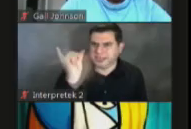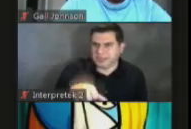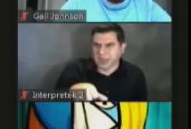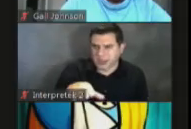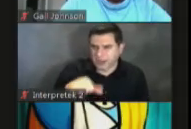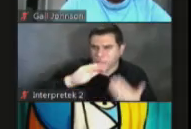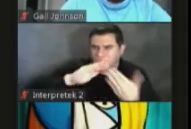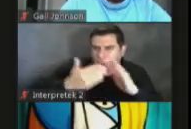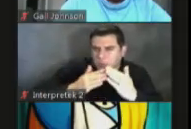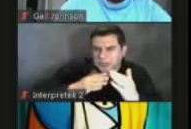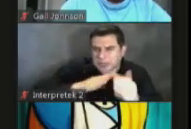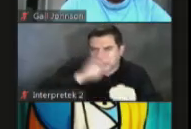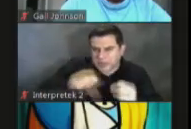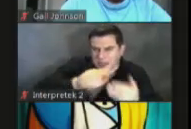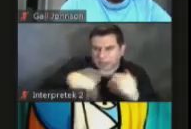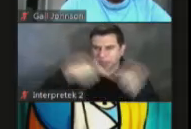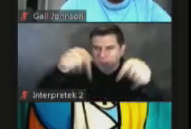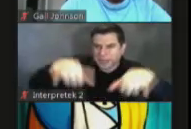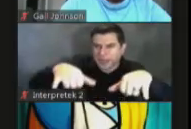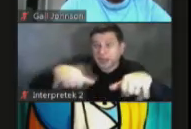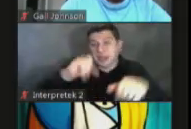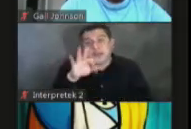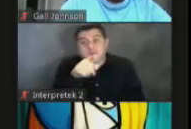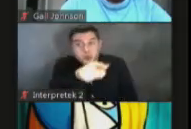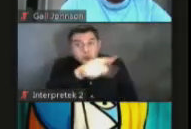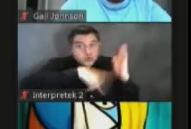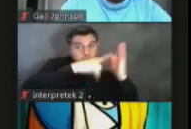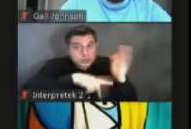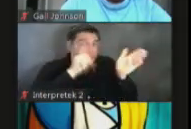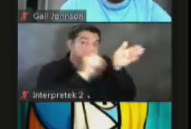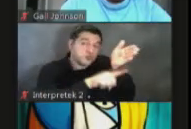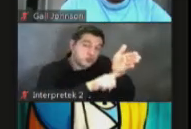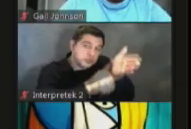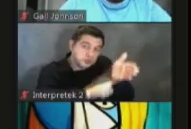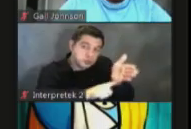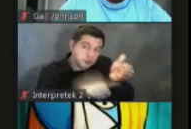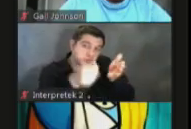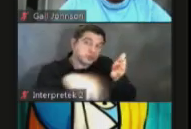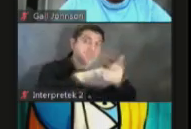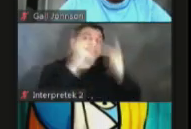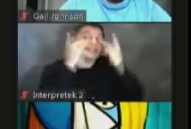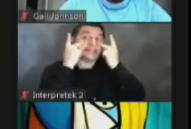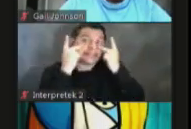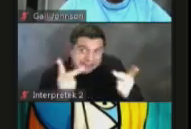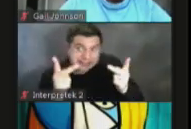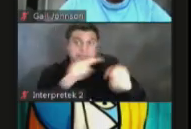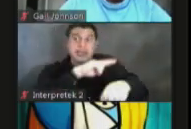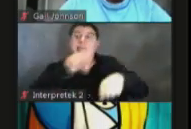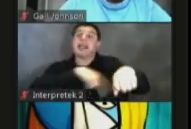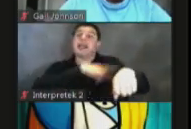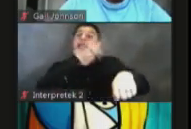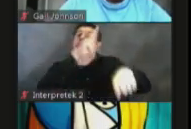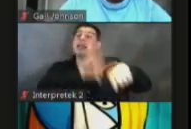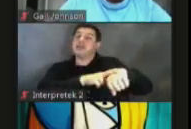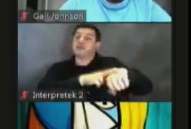you looked at the research, you would know that Gainesville's desegregating organically, and that Gainesville's property values are becoming